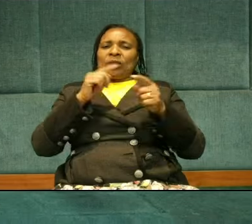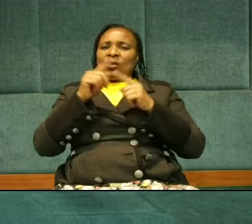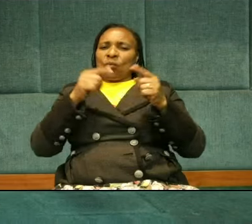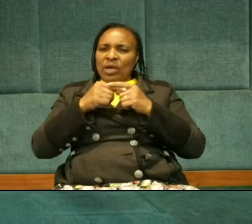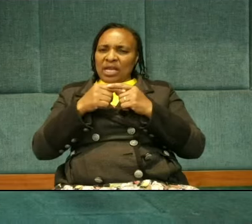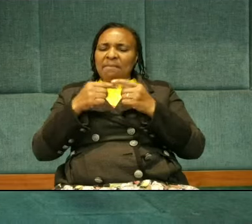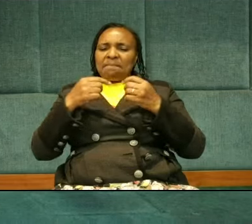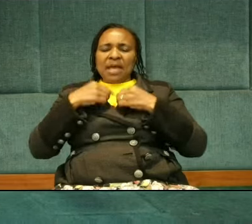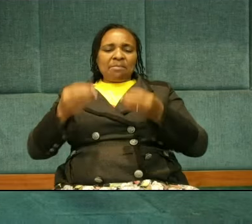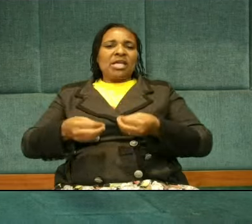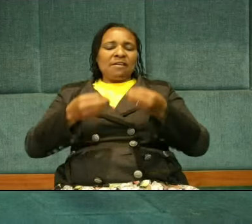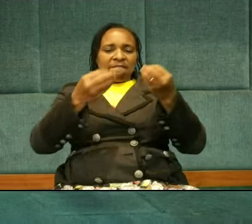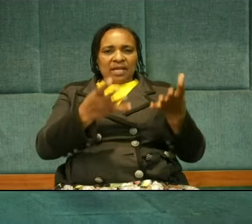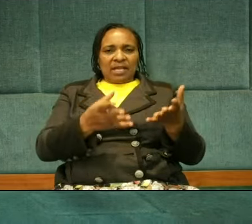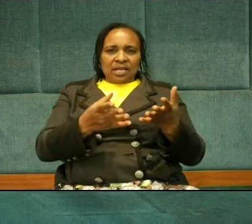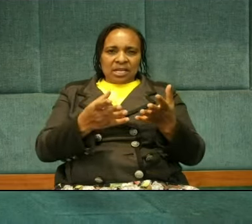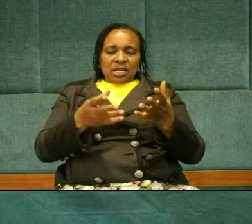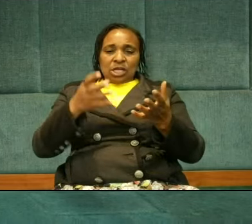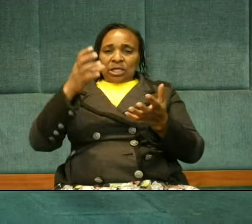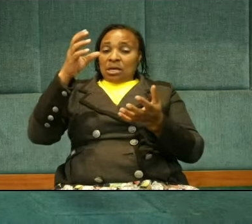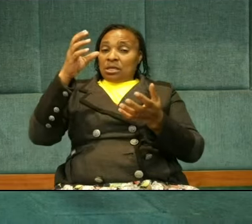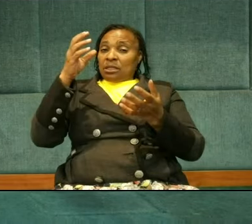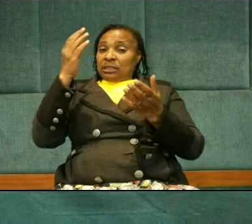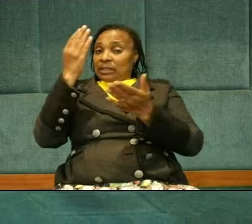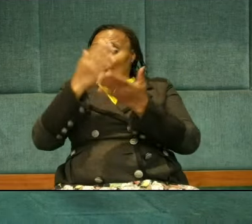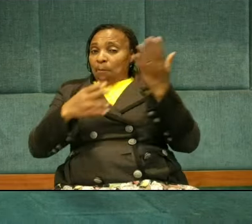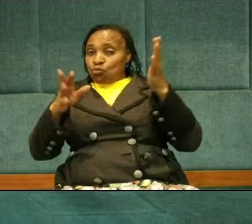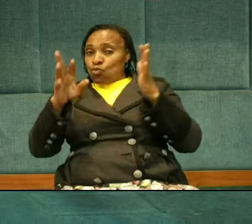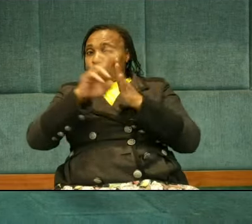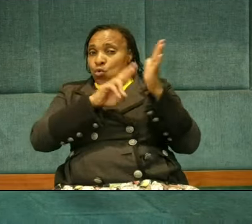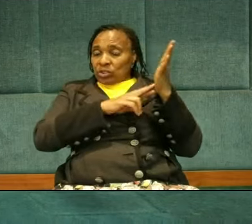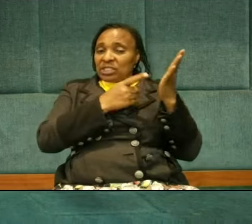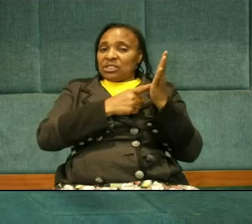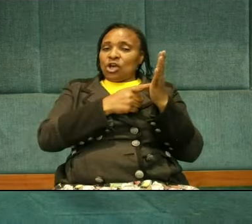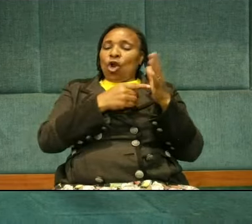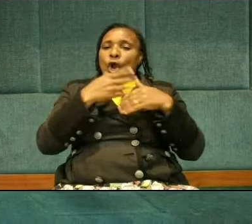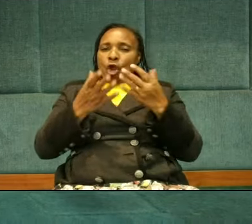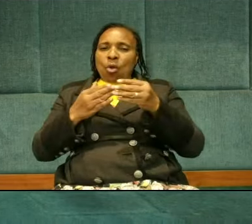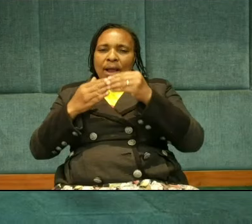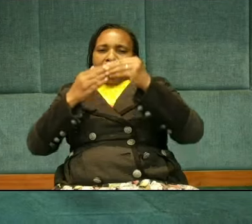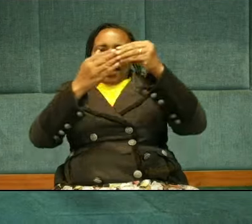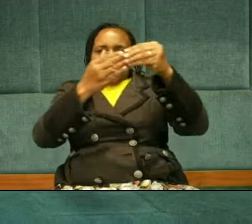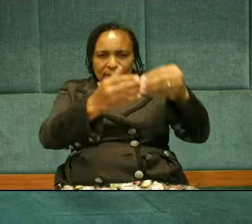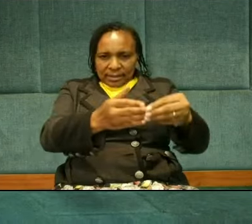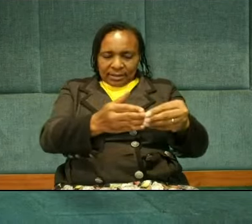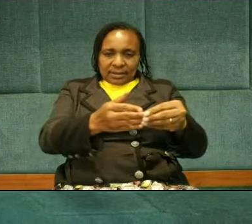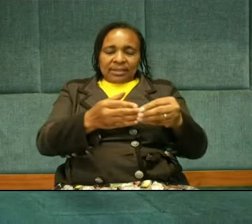When I'm given a set of rules or guidance,